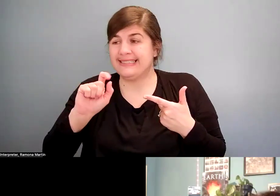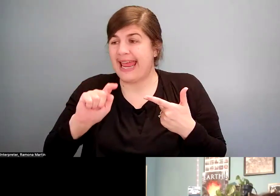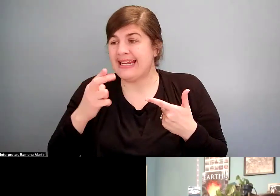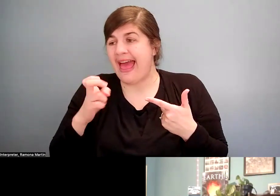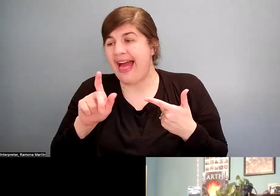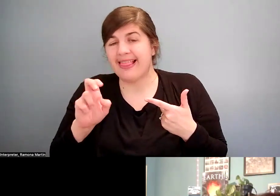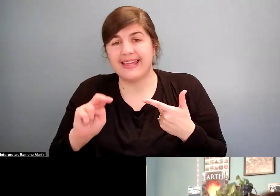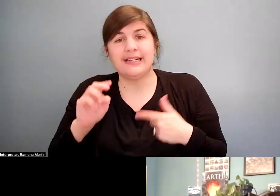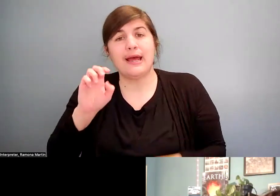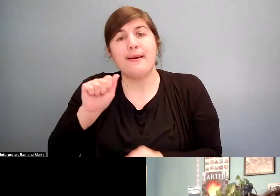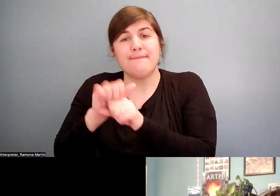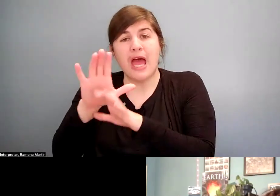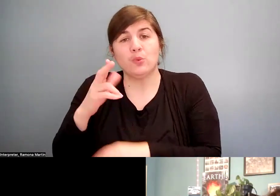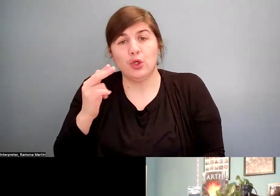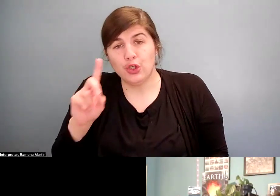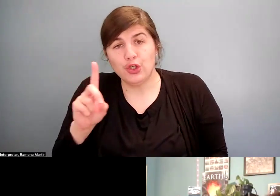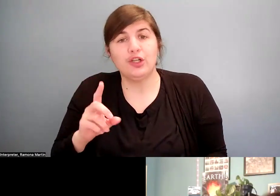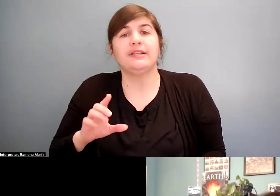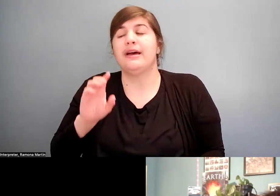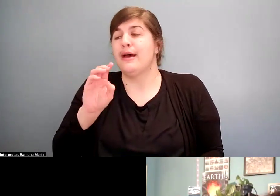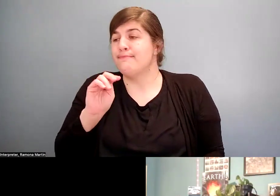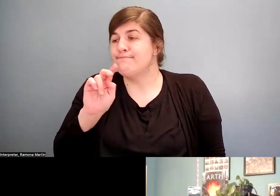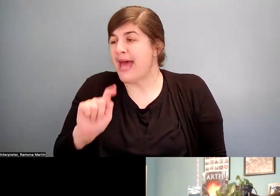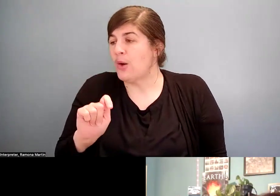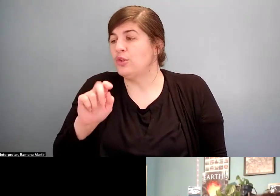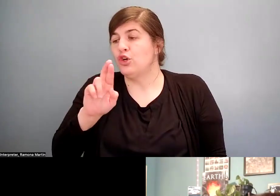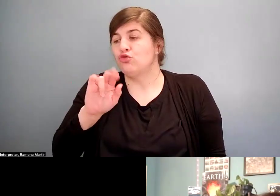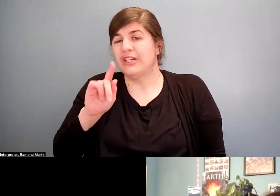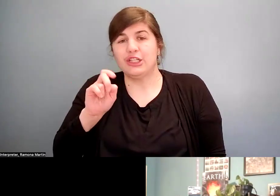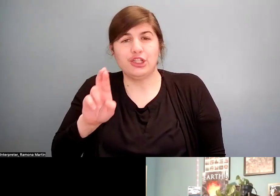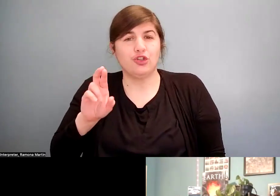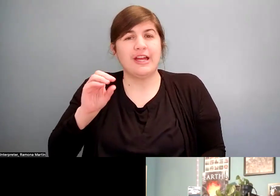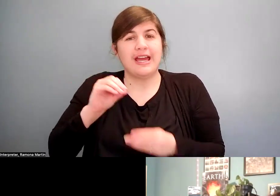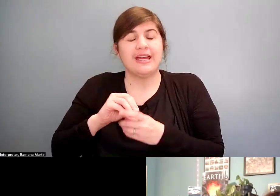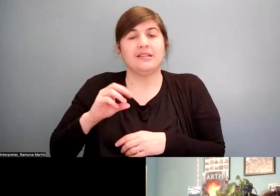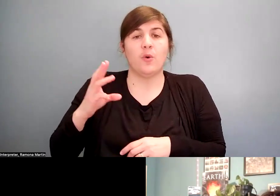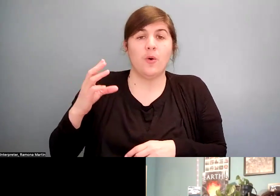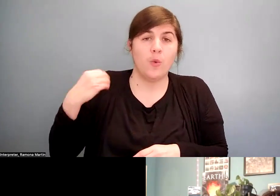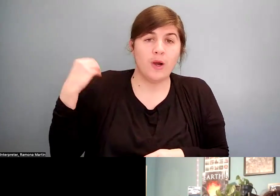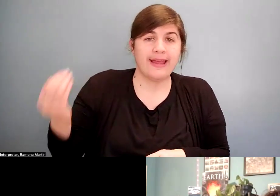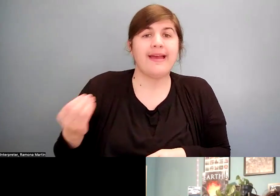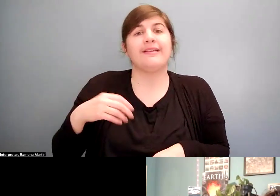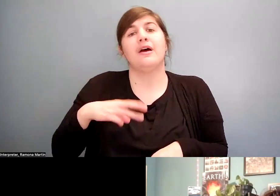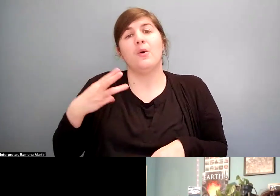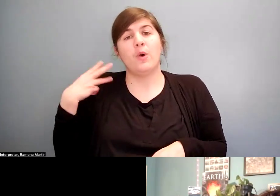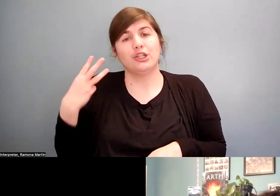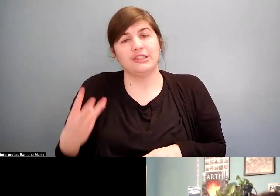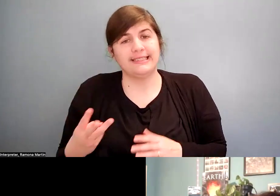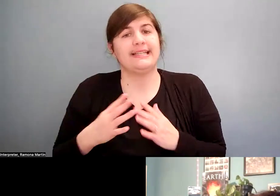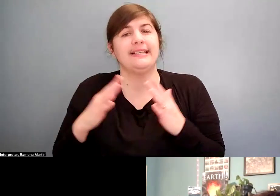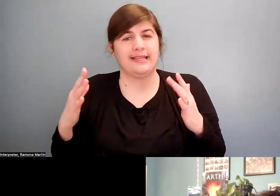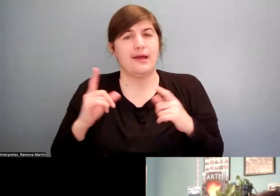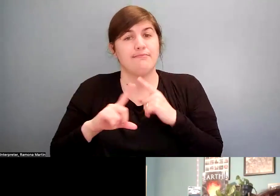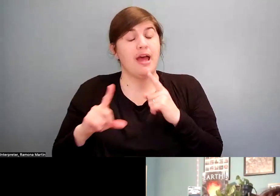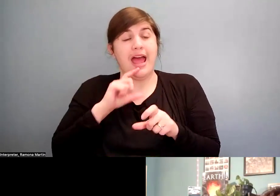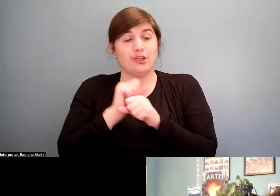Hood, Mount Baker, Mount Rainier, these volcanoes that run through Washington and Oregon and down into California. But actually